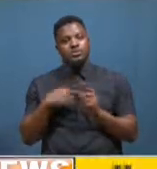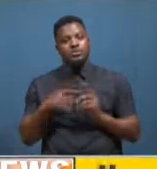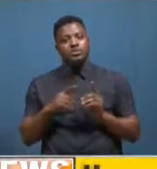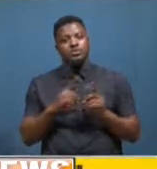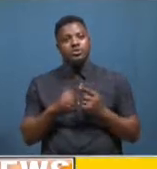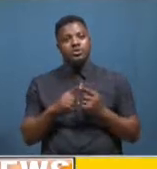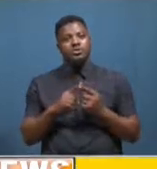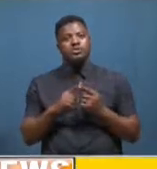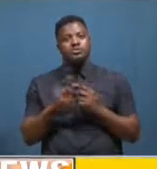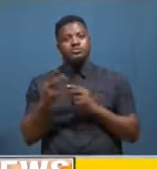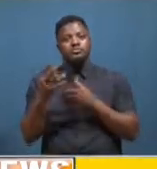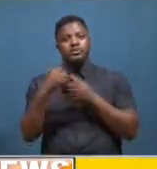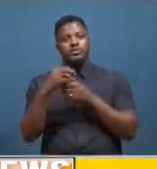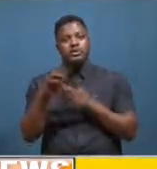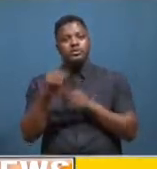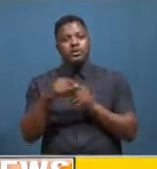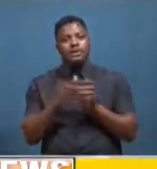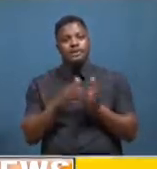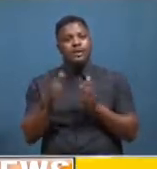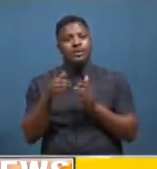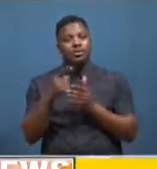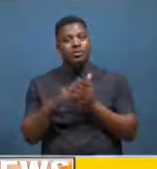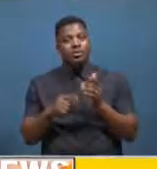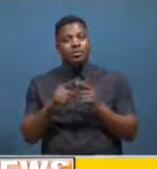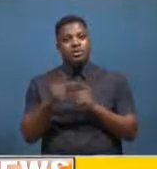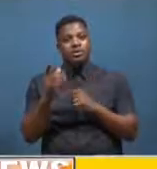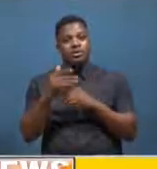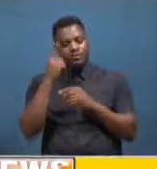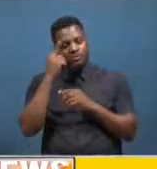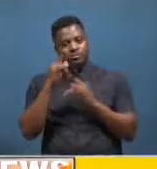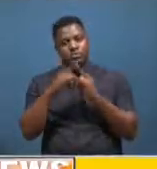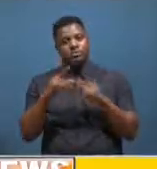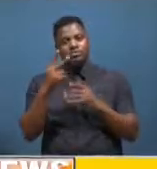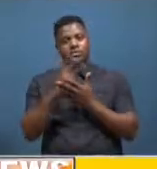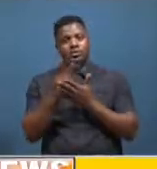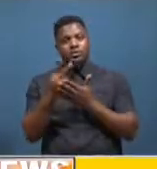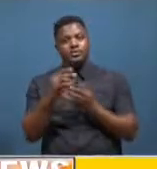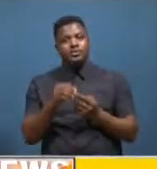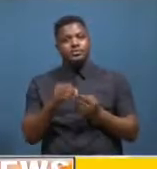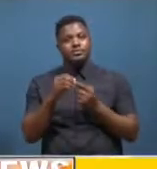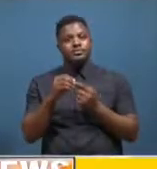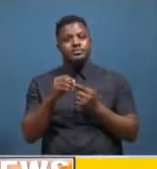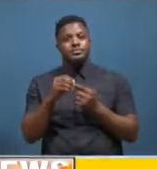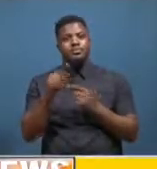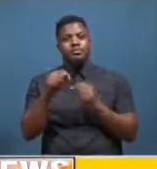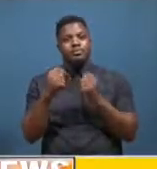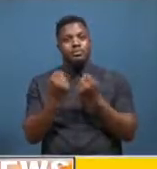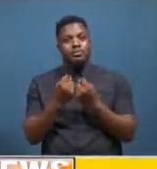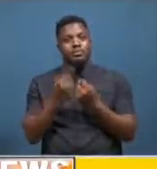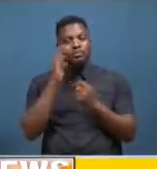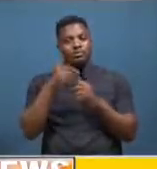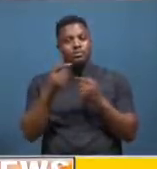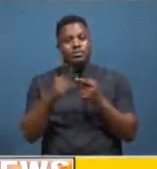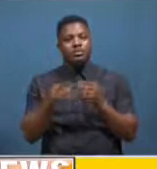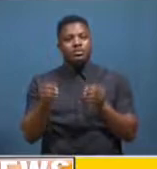to engage them. And we are going, the plan is to camp them for 2 weeks, so that especially the Quartet team, we want to give